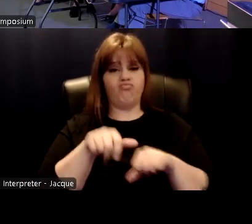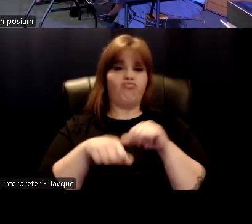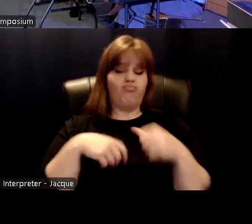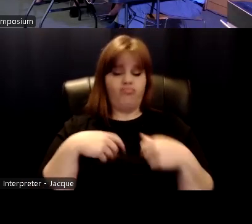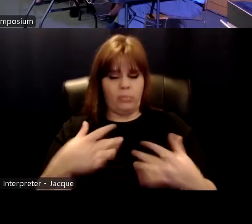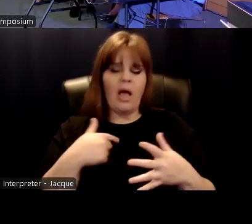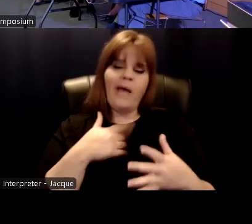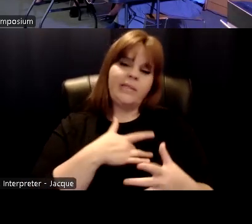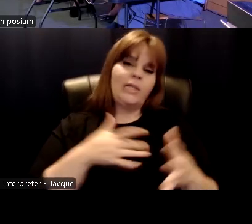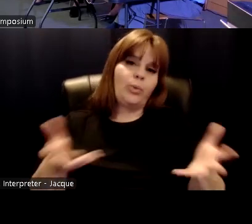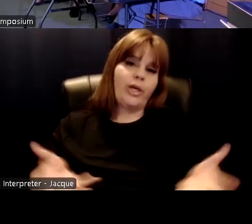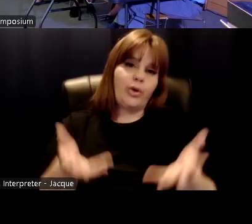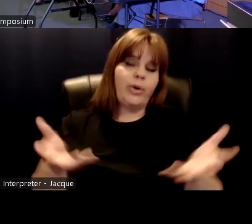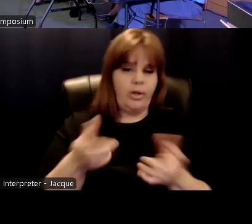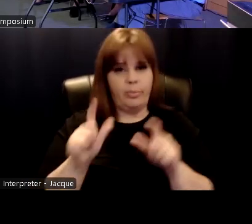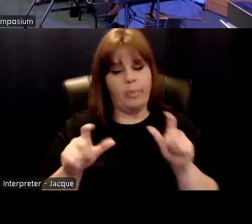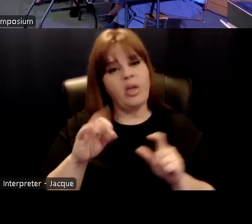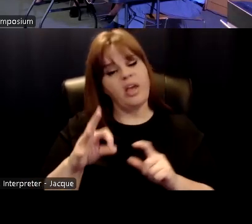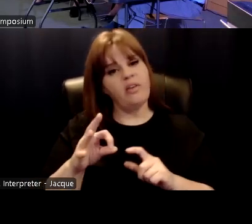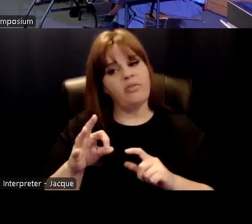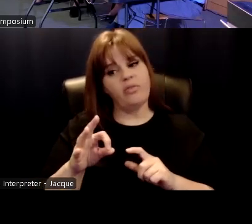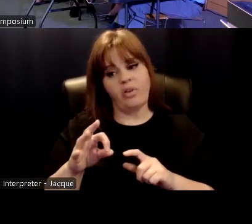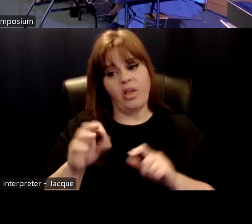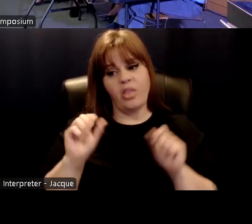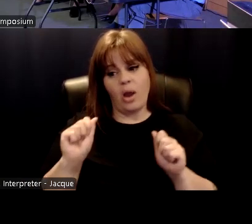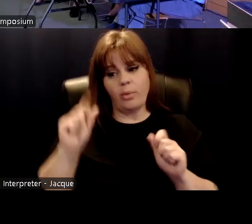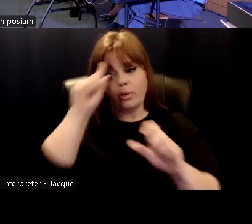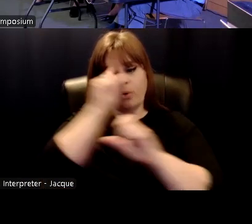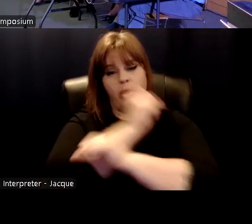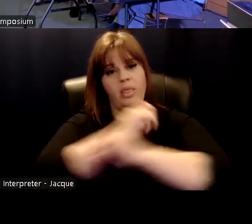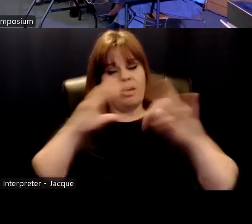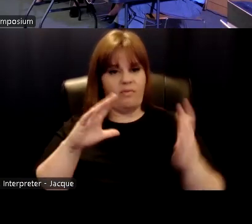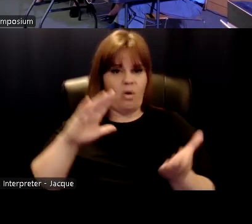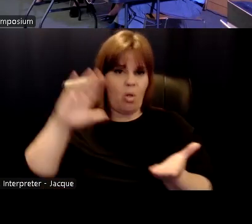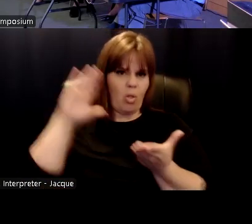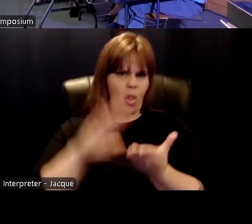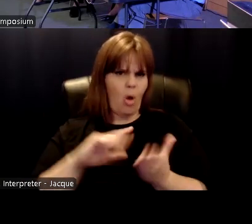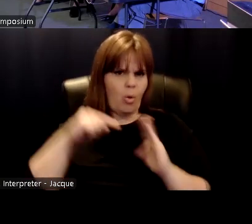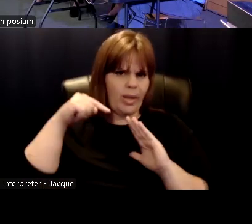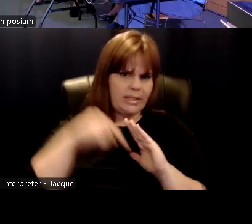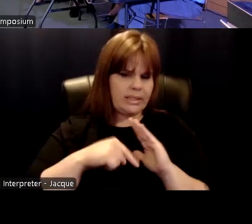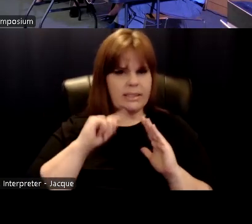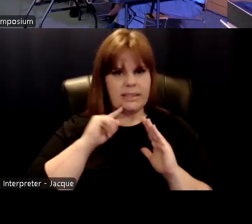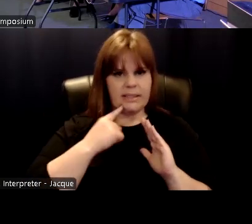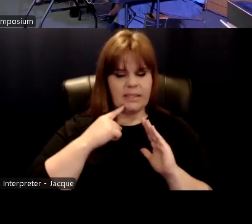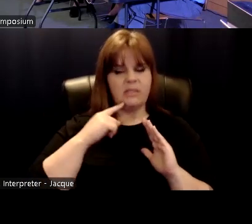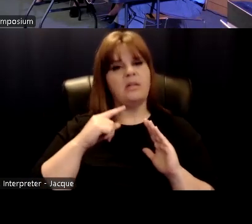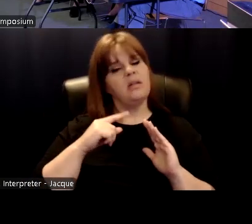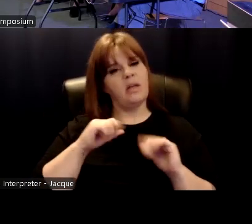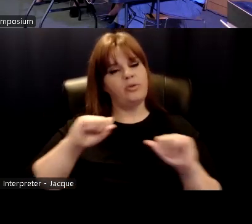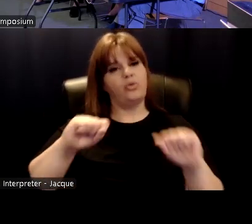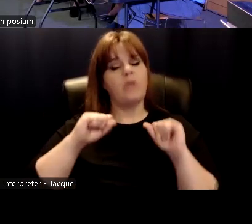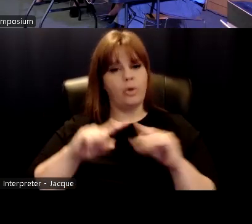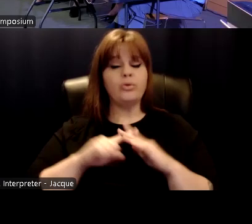encourage people to, if they are able to think about low intensity exercise, to start with the